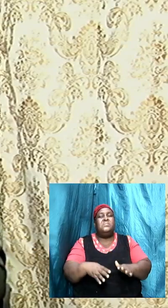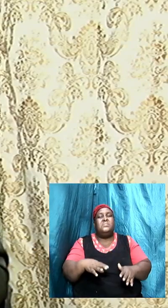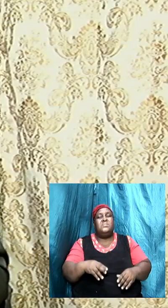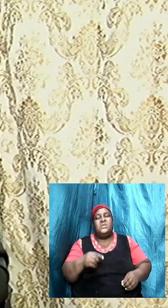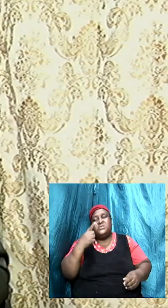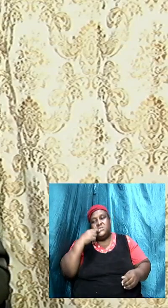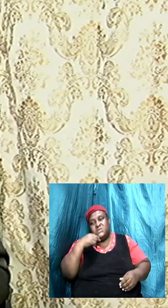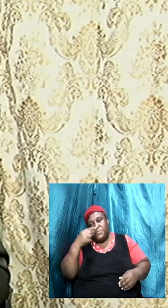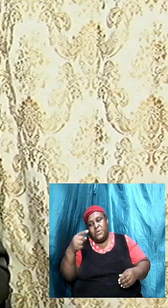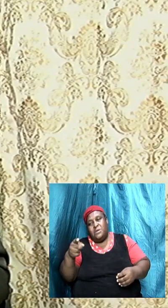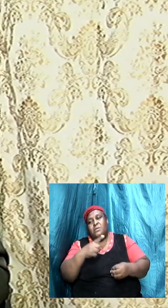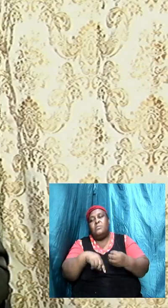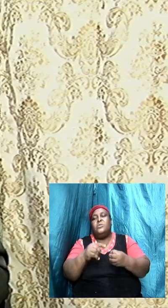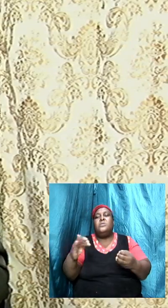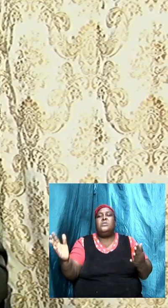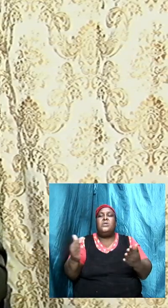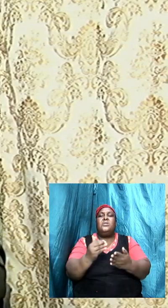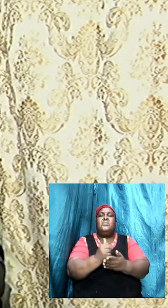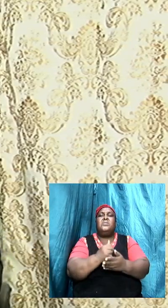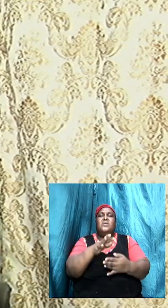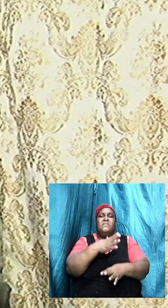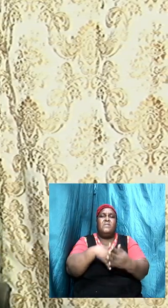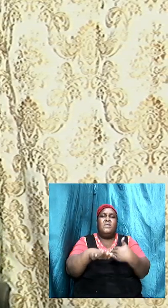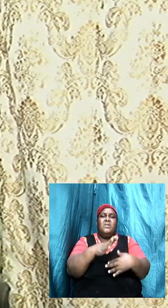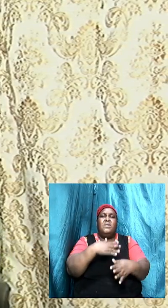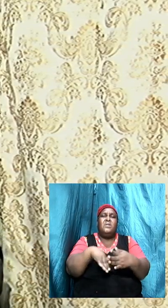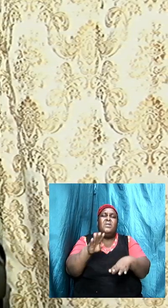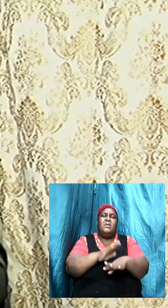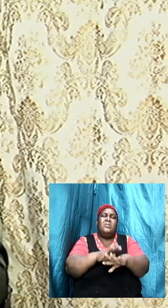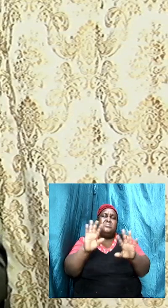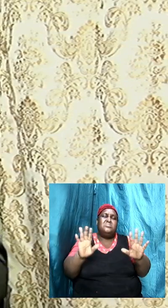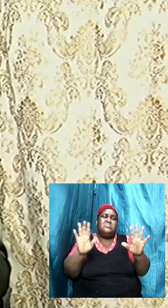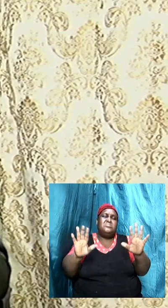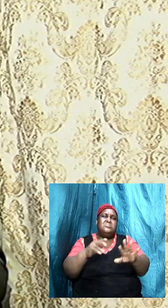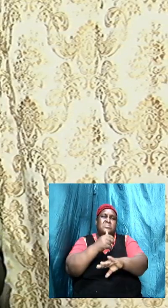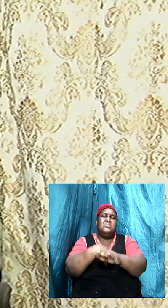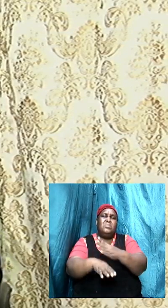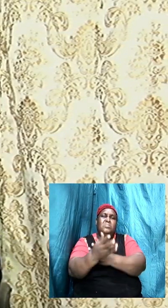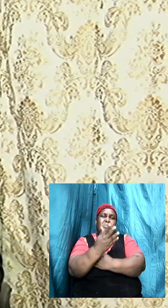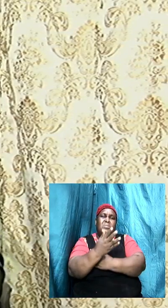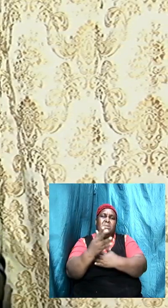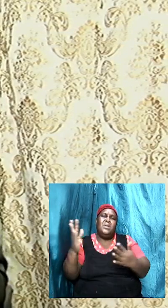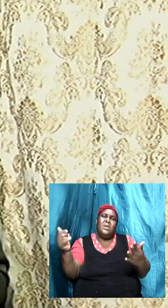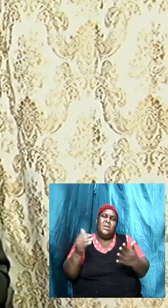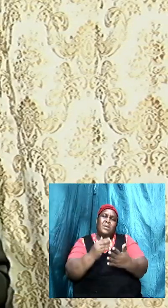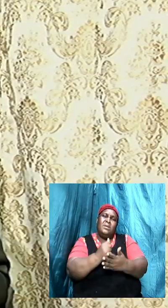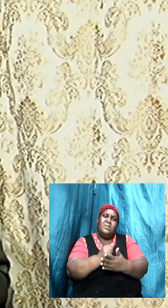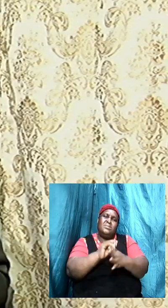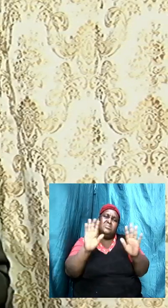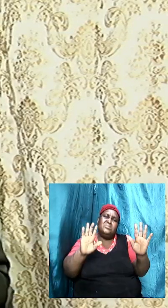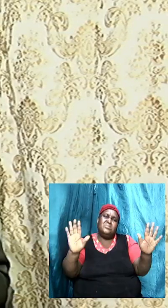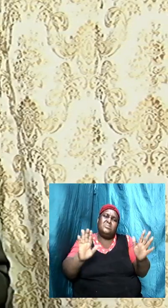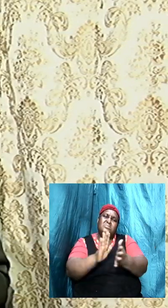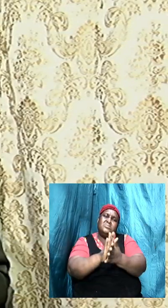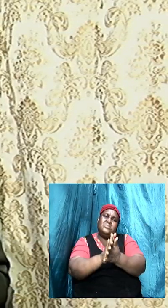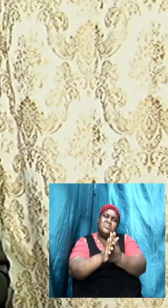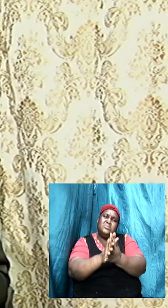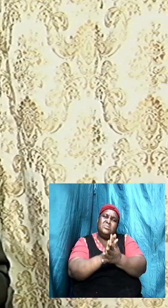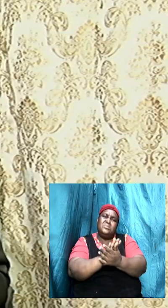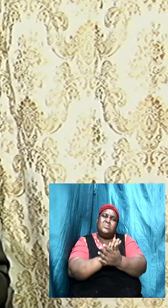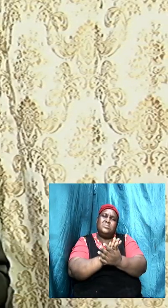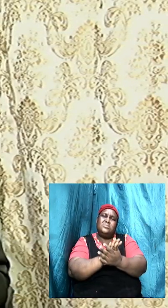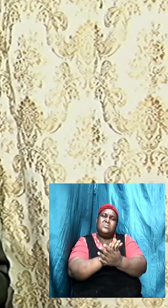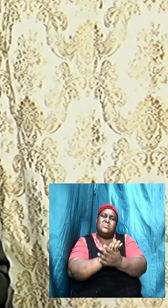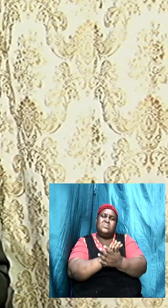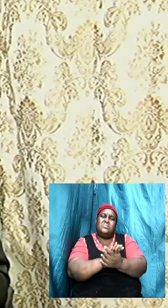now you have, on a Sunday morning, we gather into Sunday school.